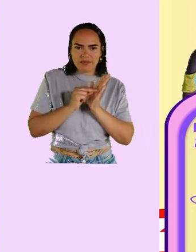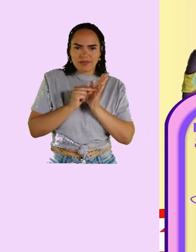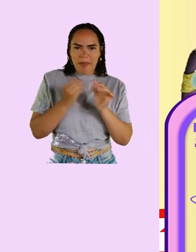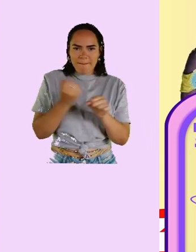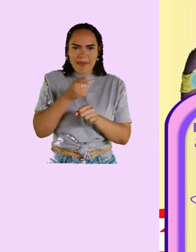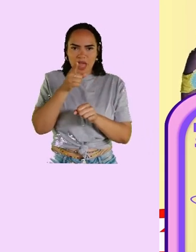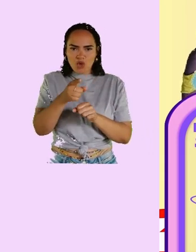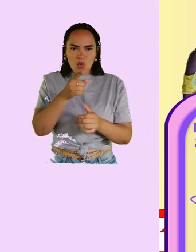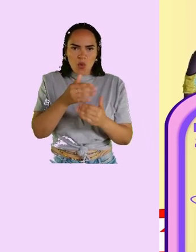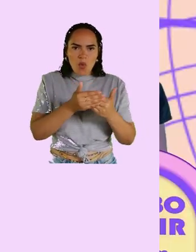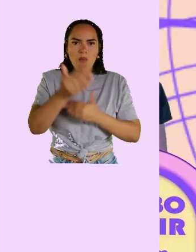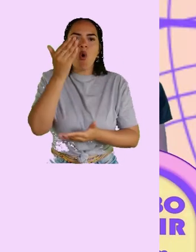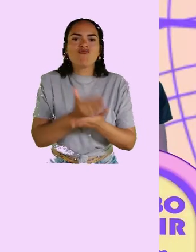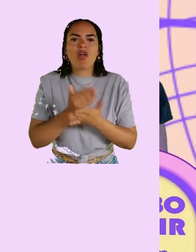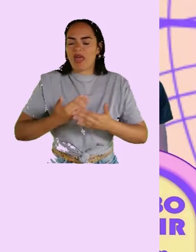more real than us.